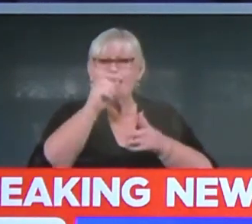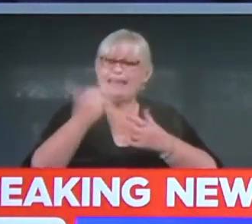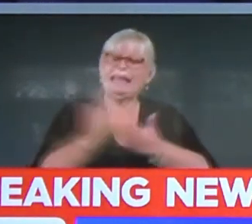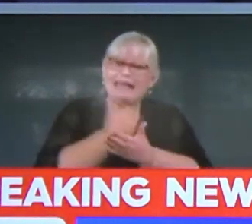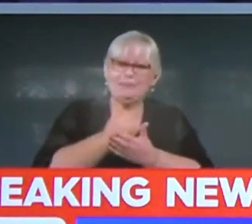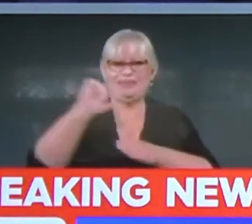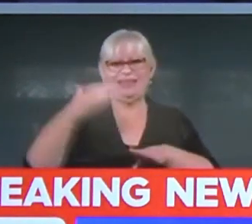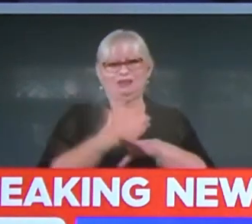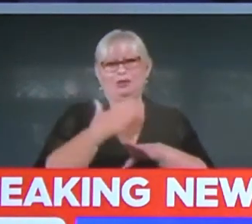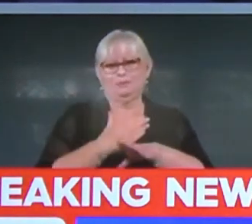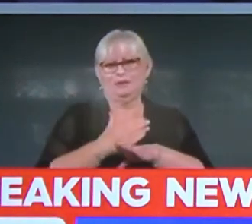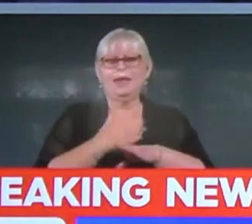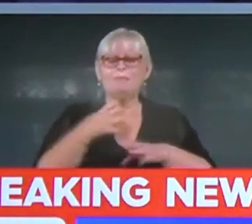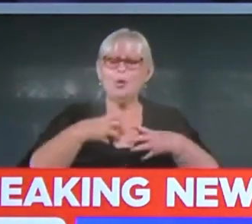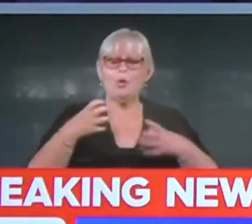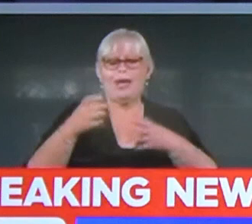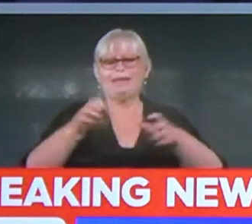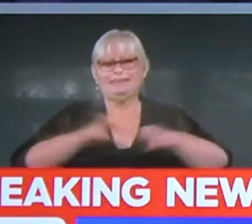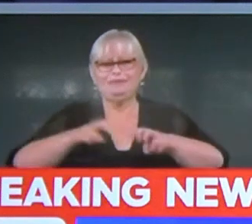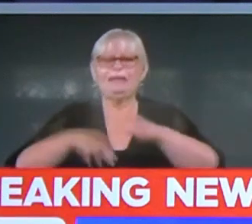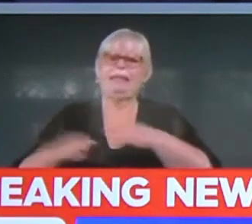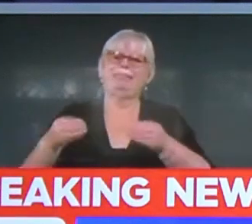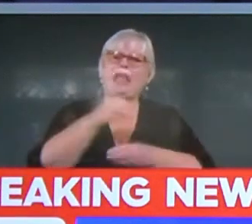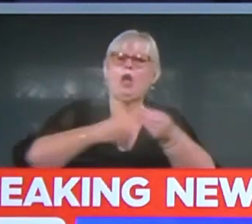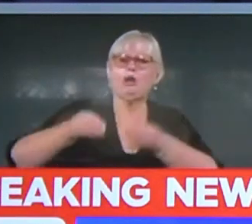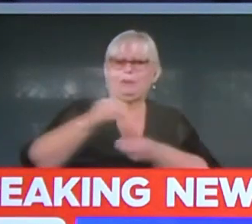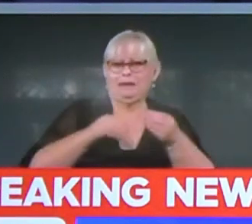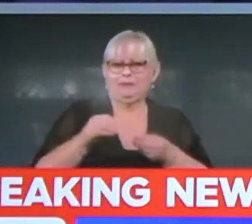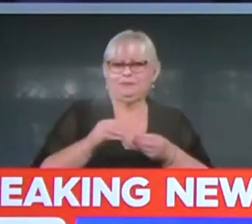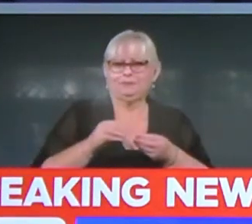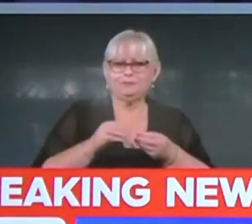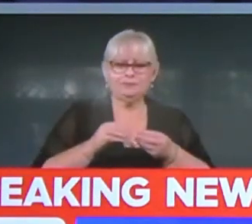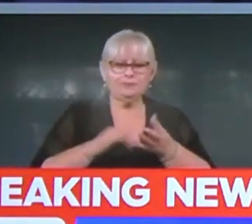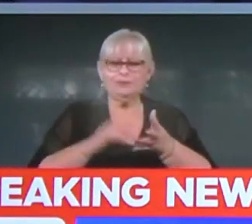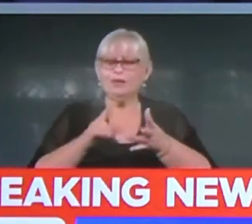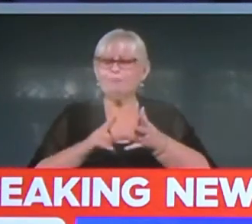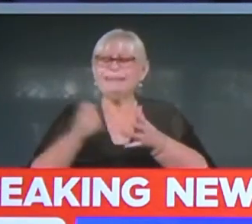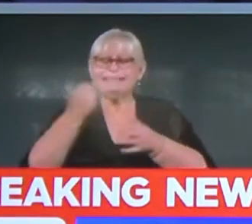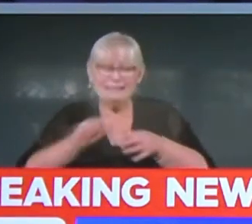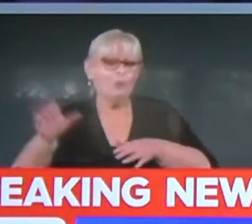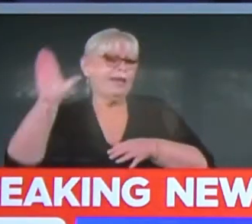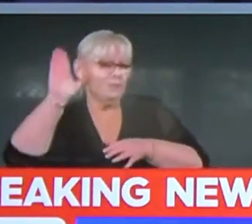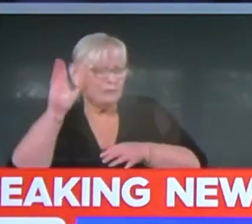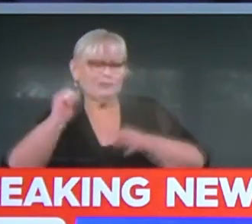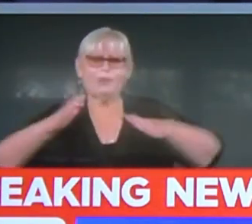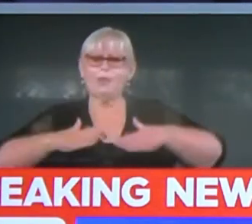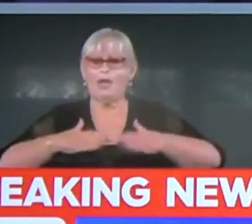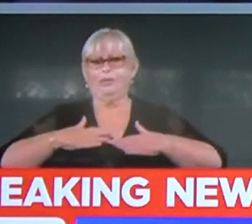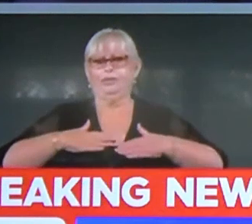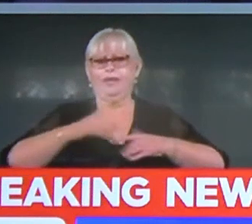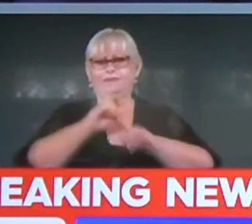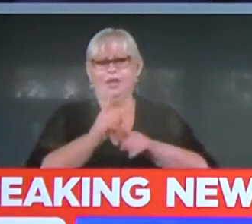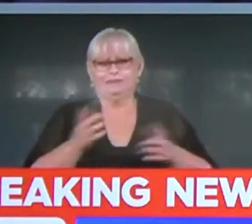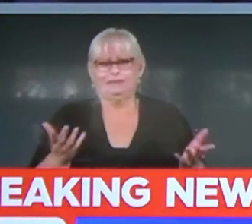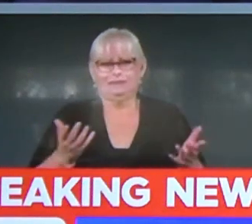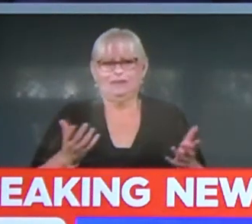and activity in our economy, which is not going to compromise the health advice that we're receiving. And so, no, I don't